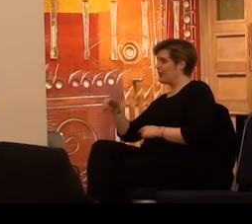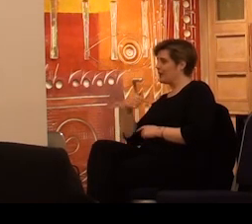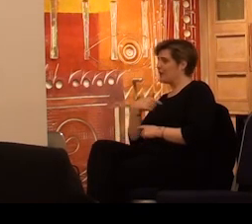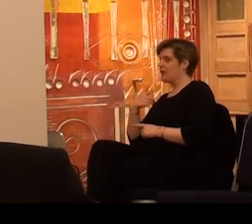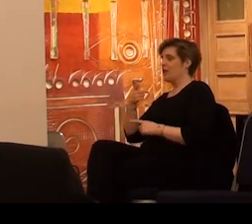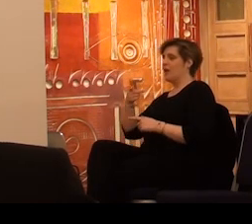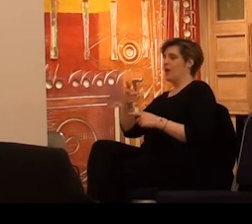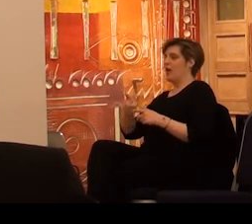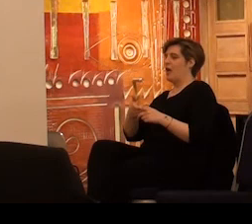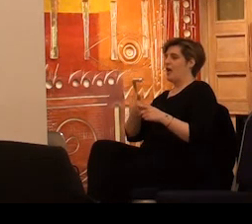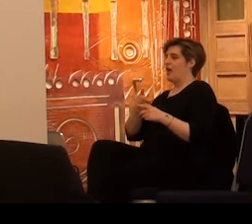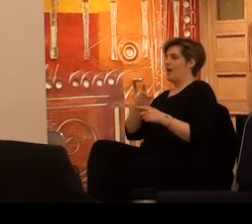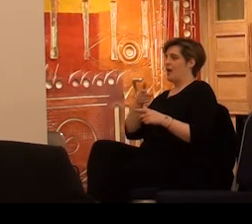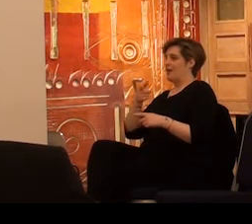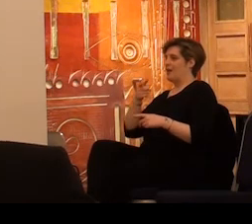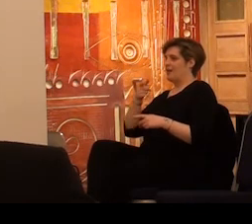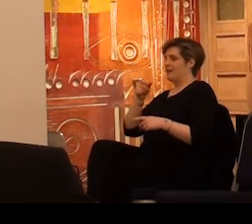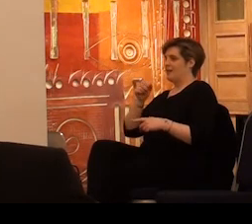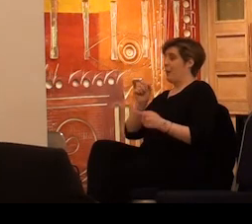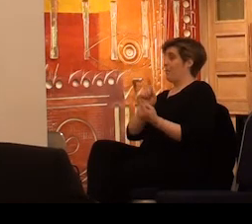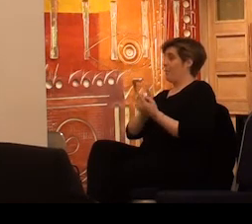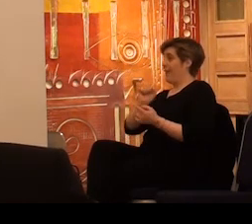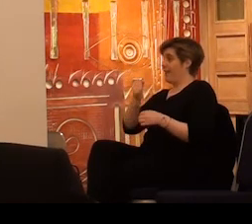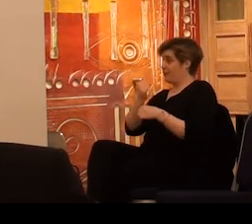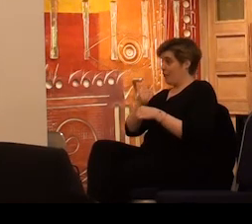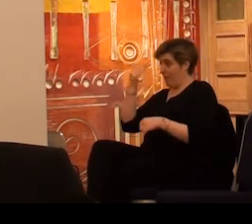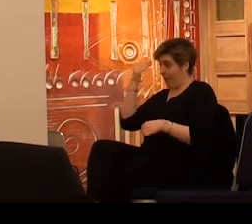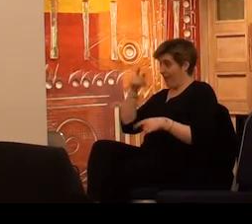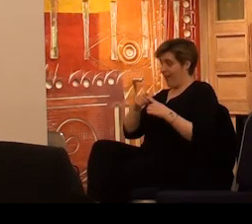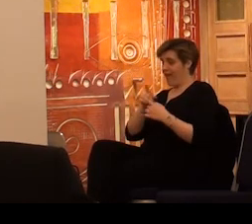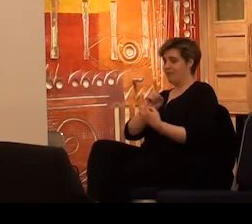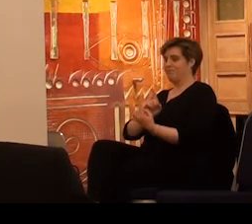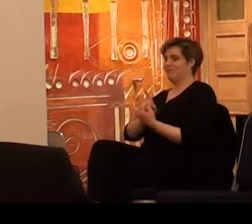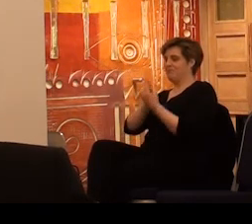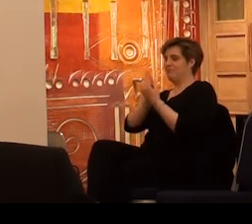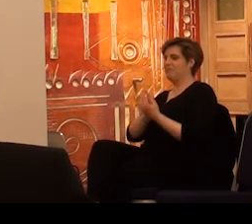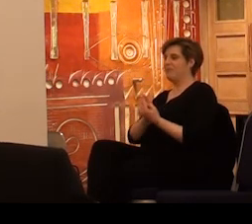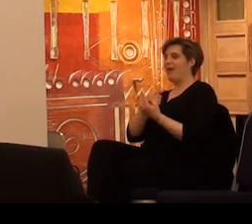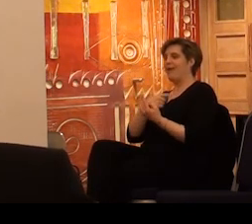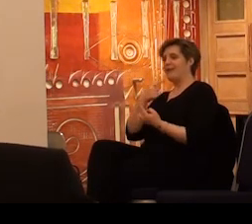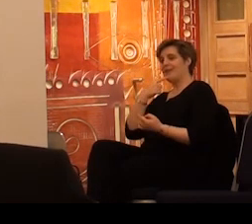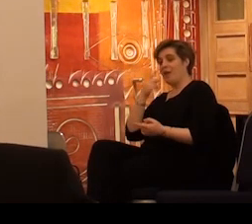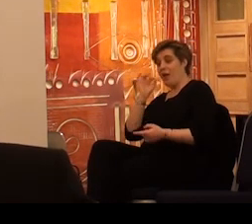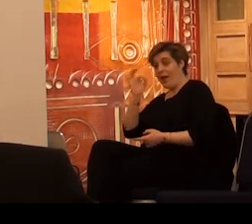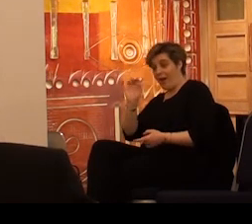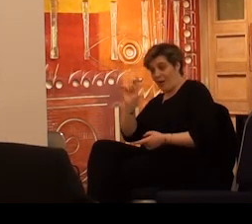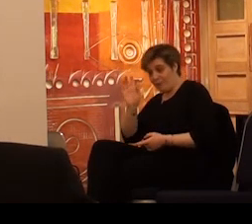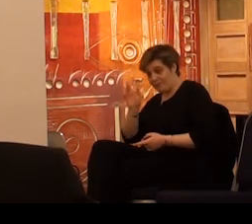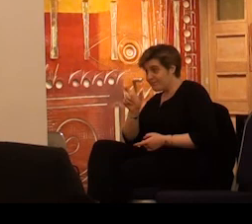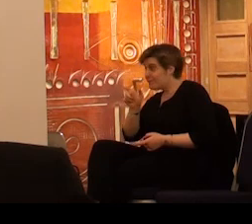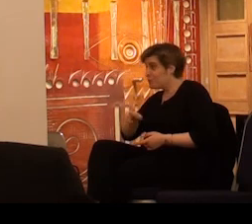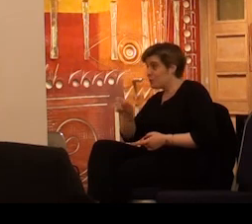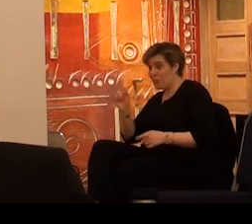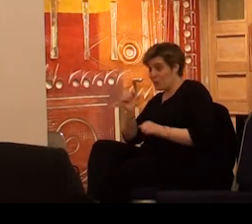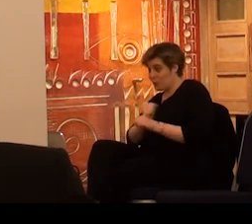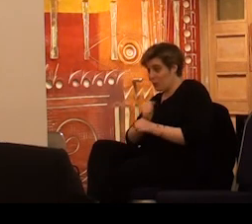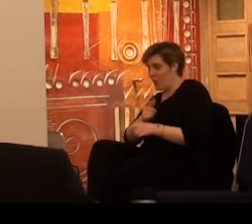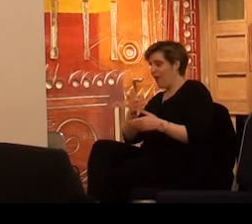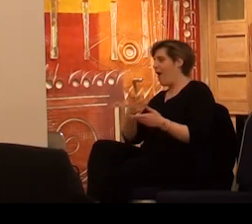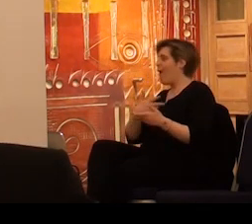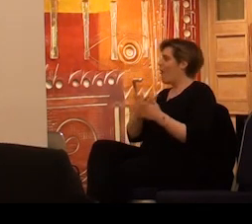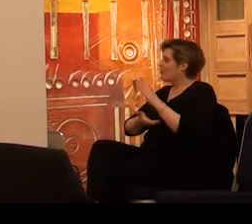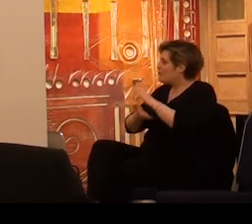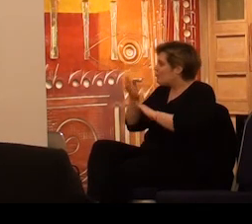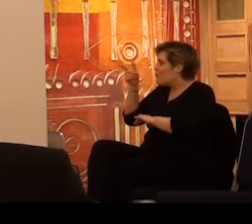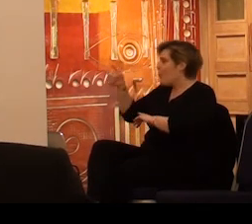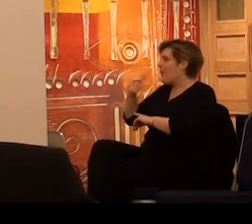to a Comic-Con convention with some of his peers independently last weekend. Yeah? Now what better outcome would you want for somebody